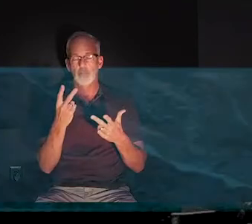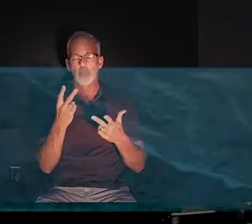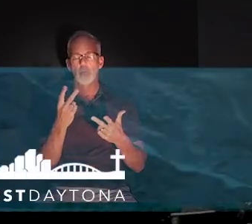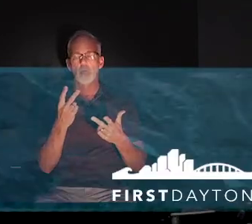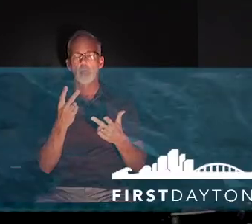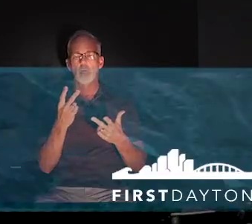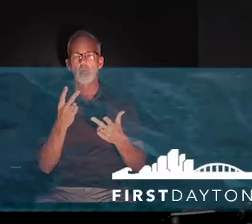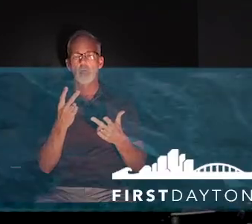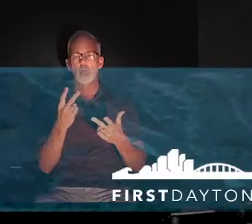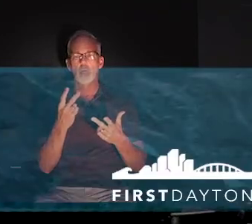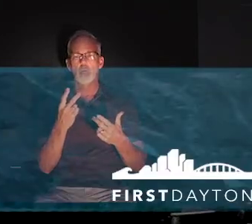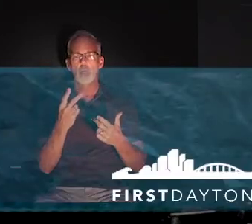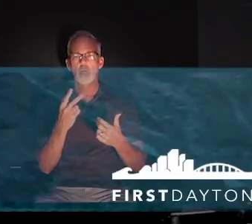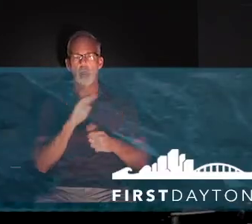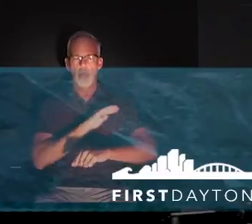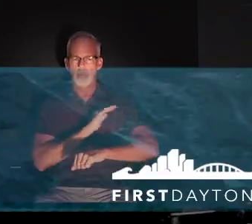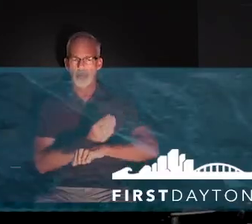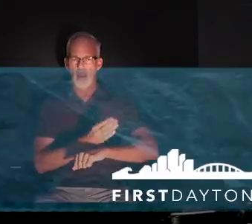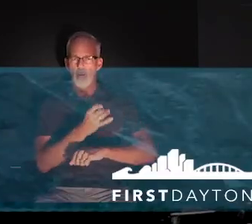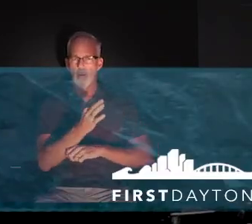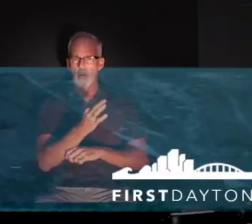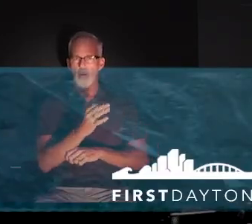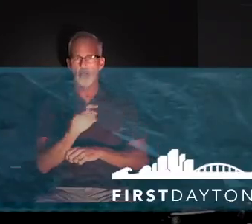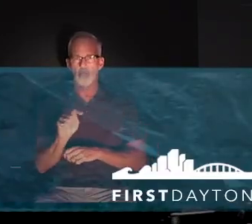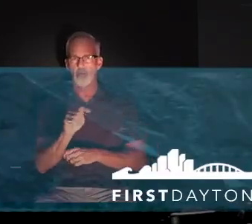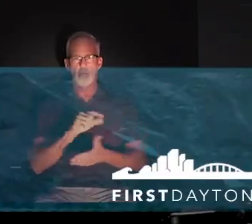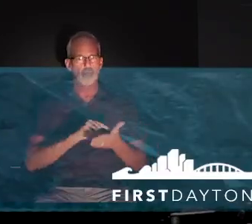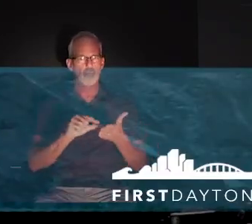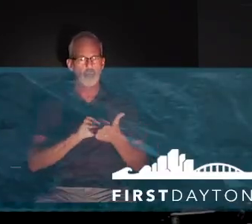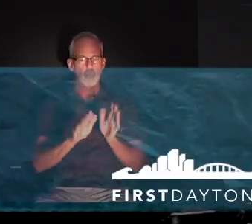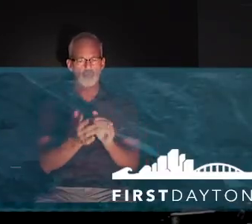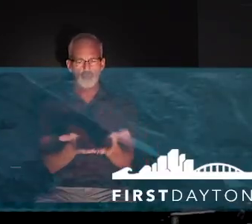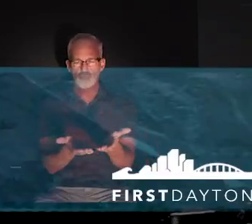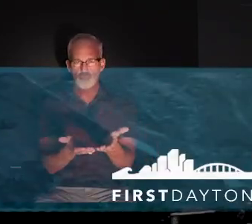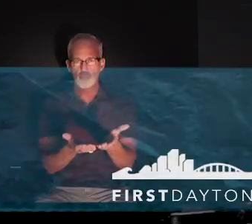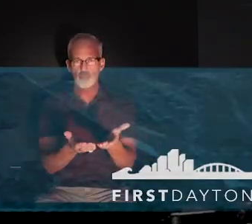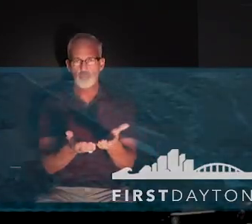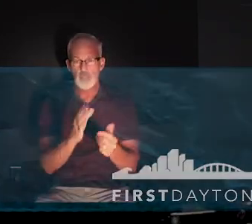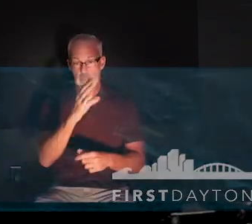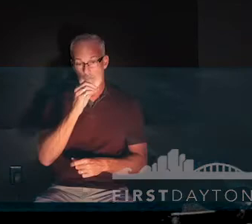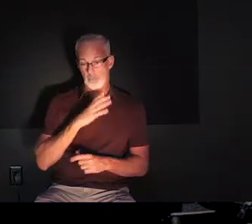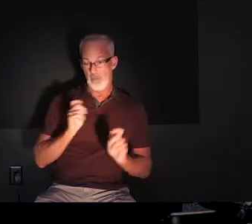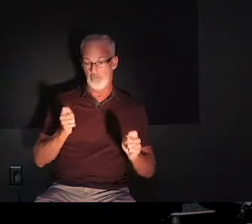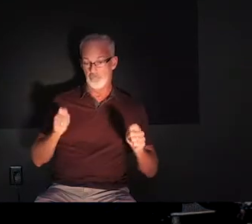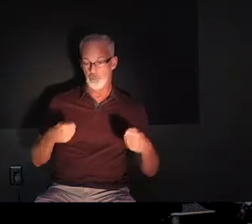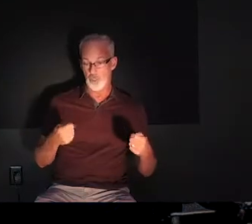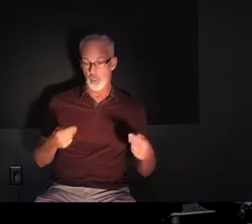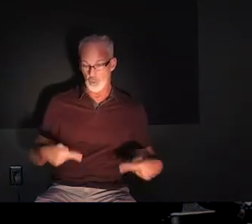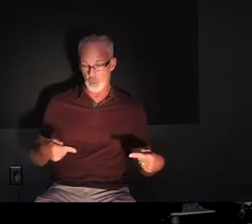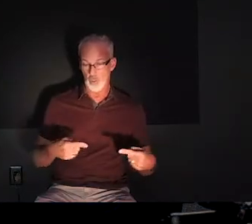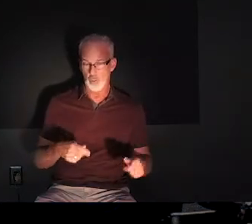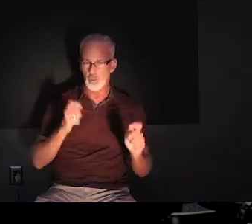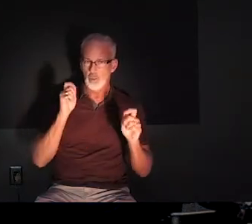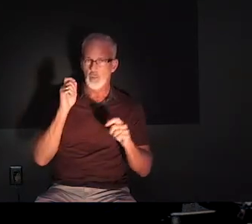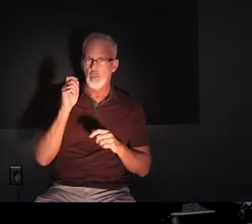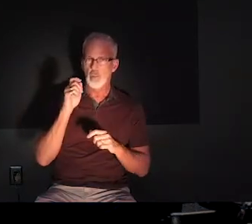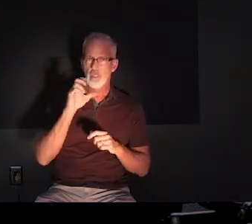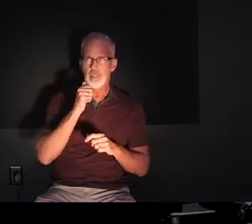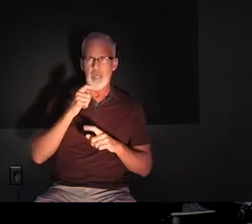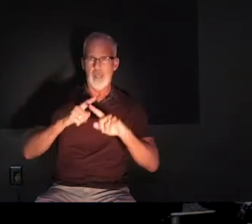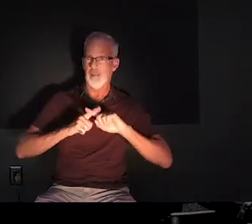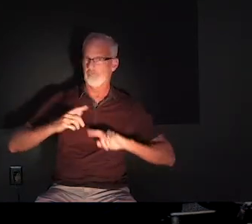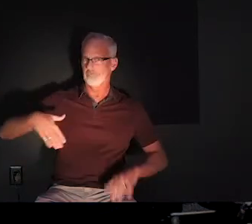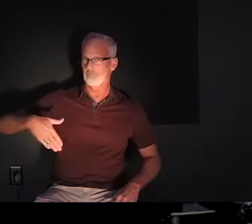the power of the Scripture. Here is this guy that is searching. Here's this guy who hadn't put his yes on the table yet. He